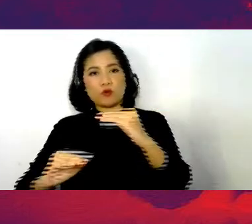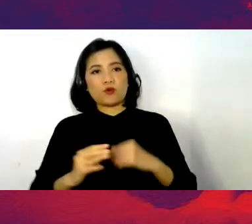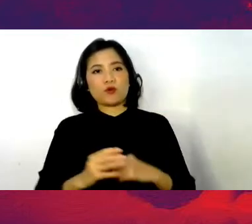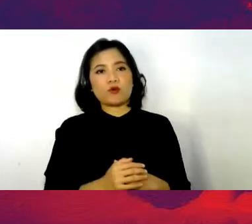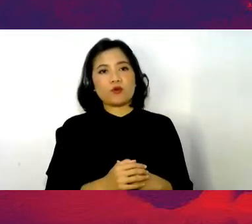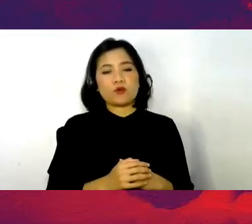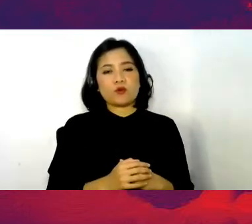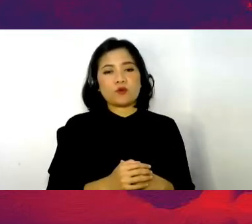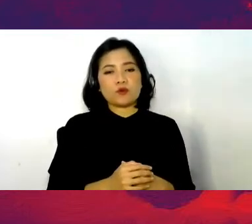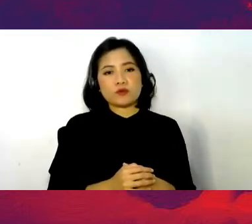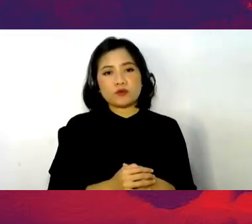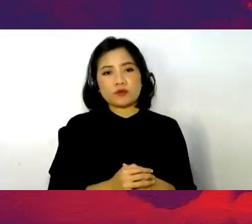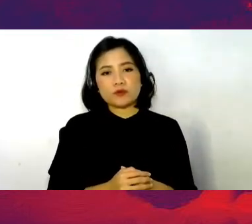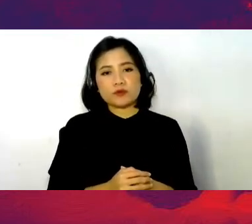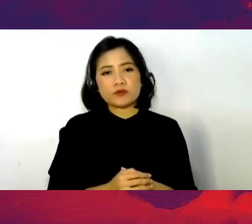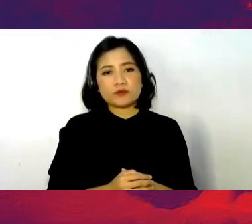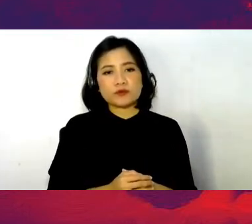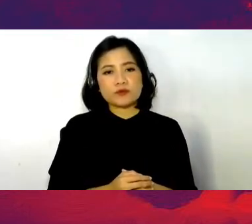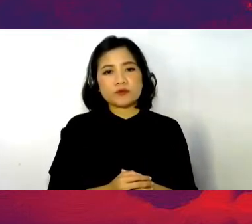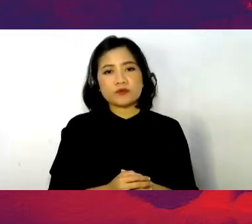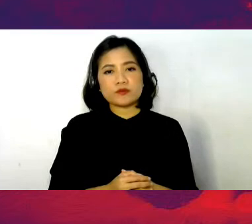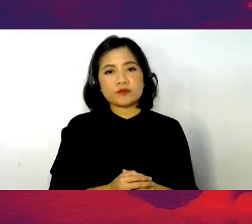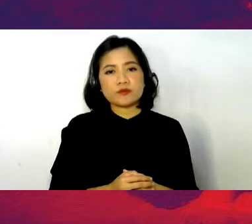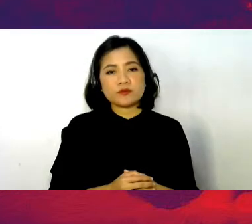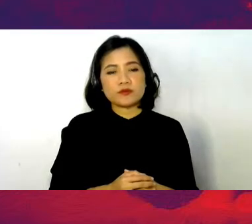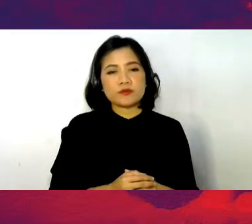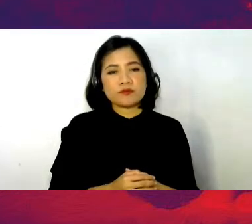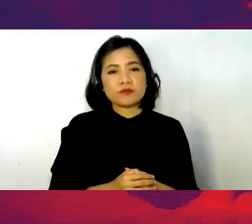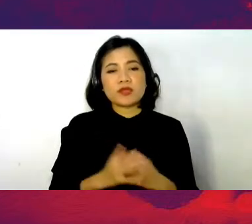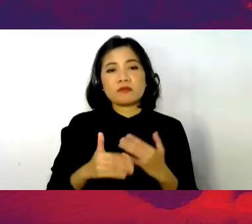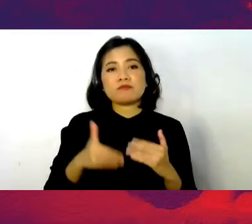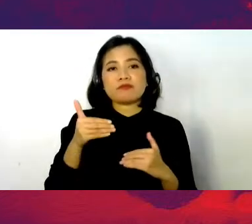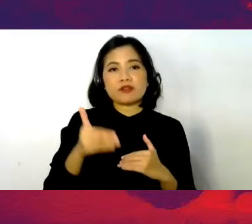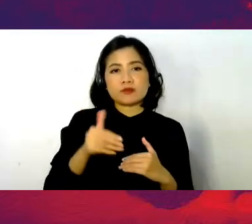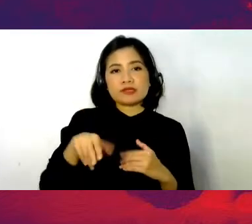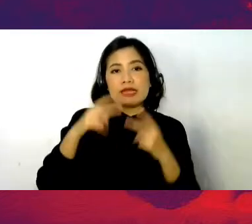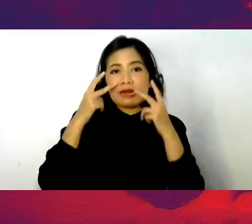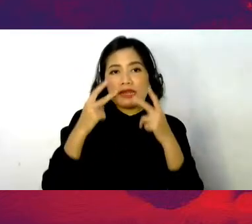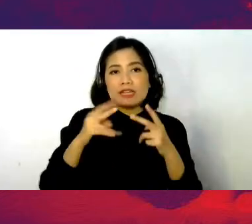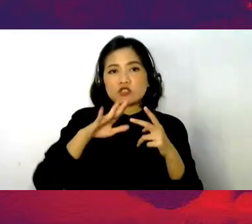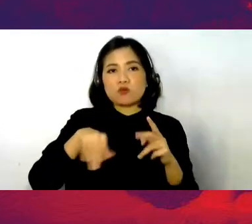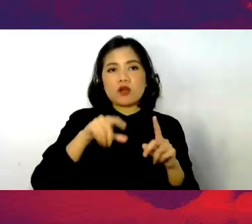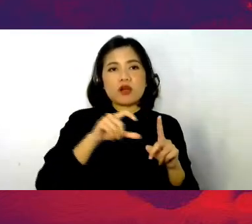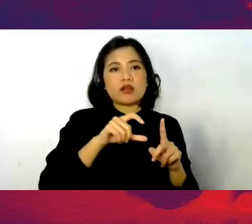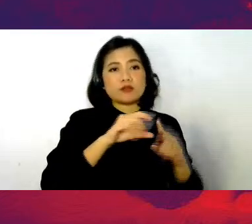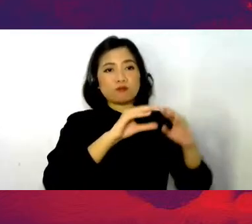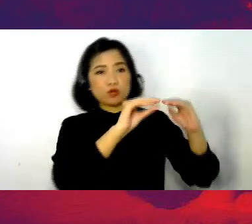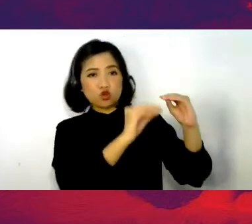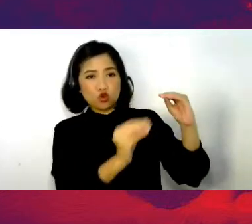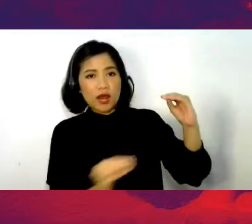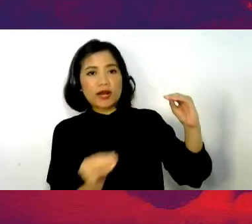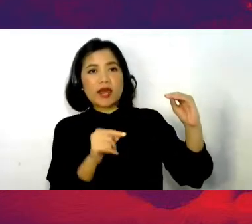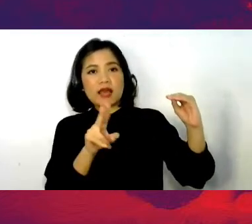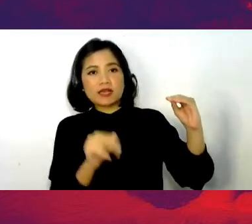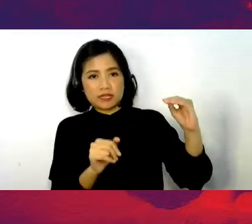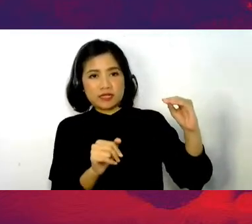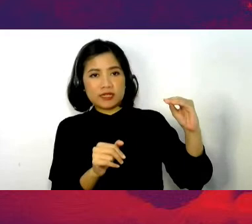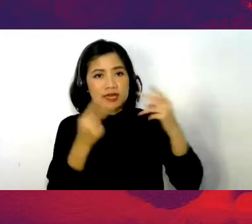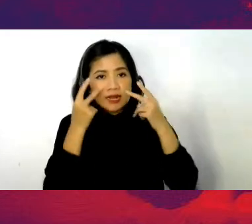good axiom. An axiom is usually taken as a very precise statement. It's a property which